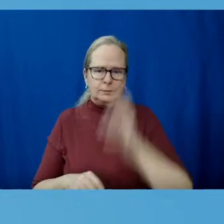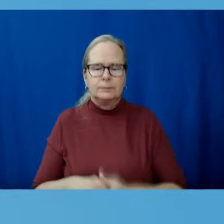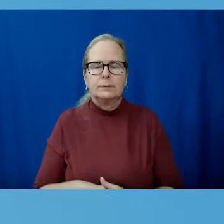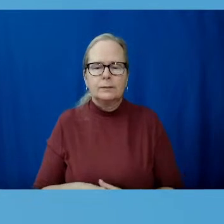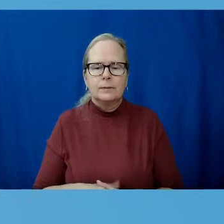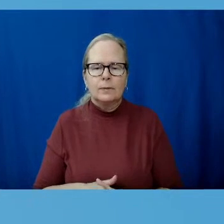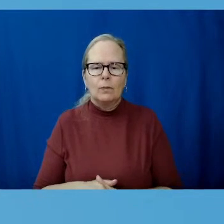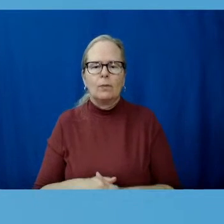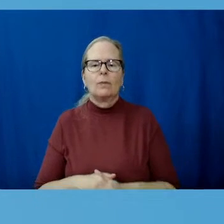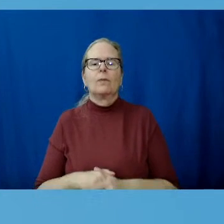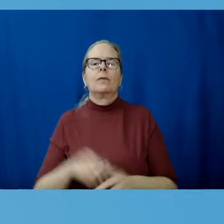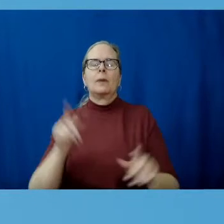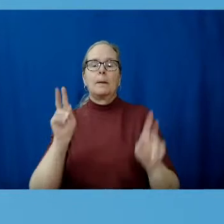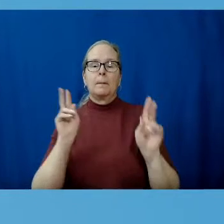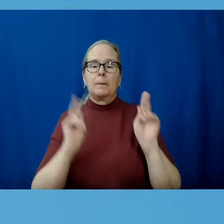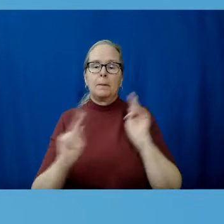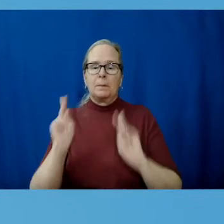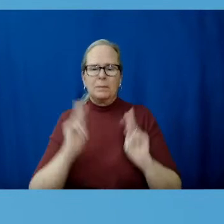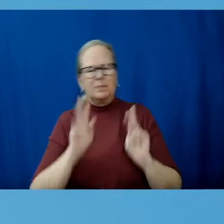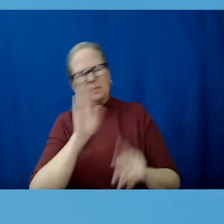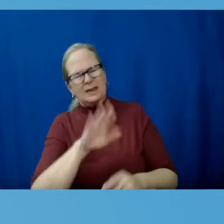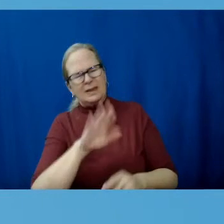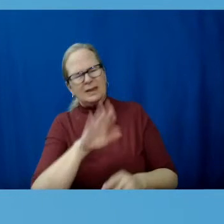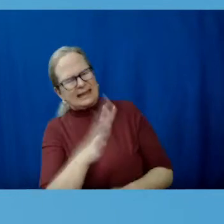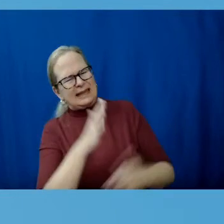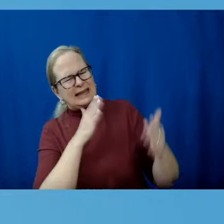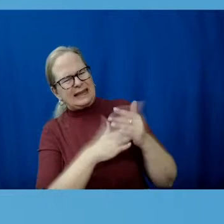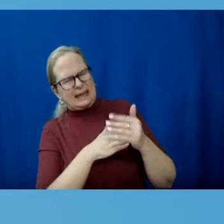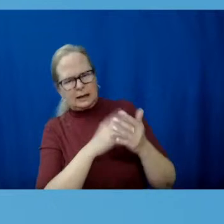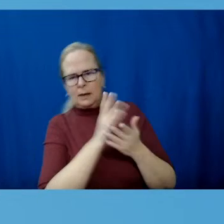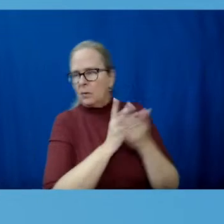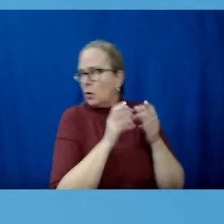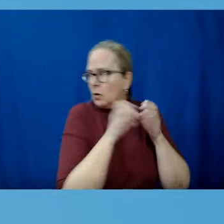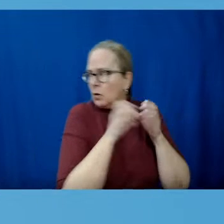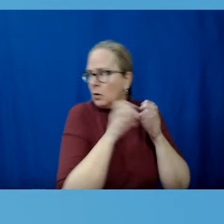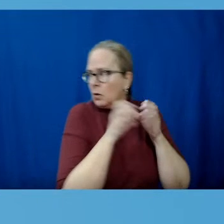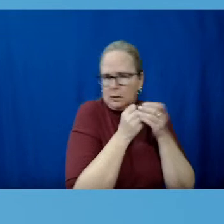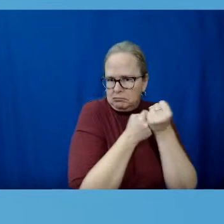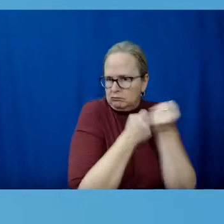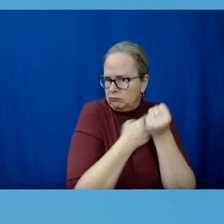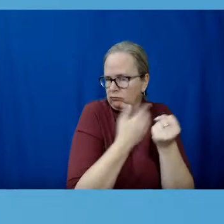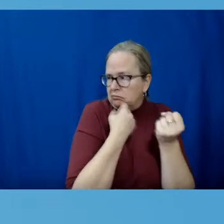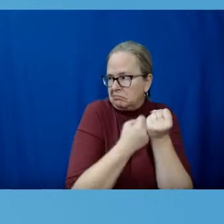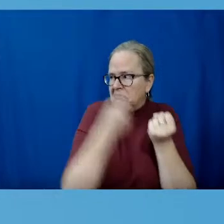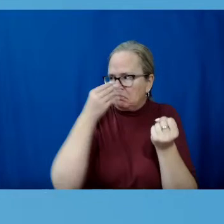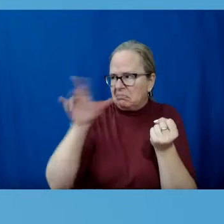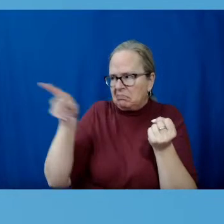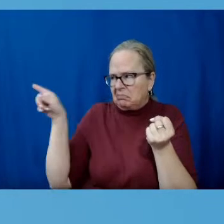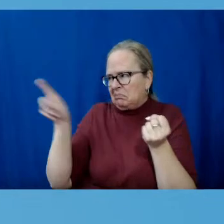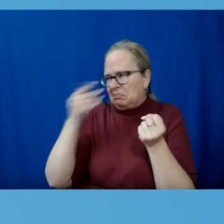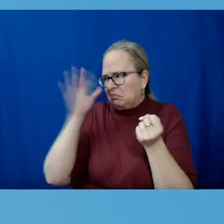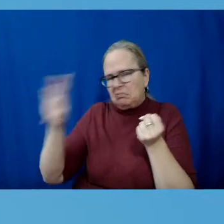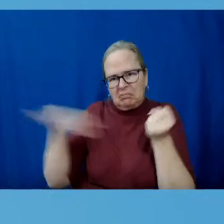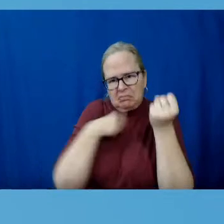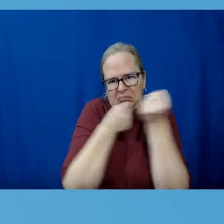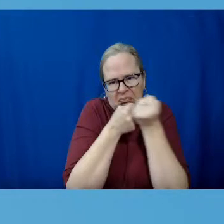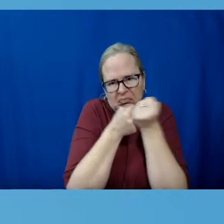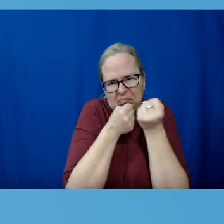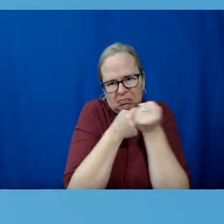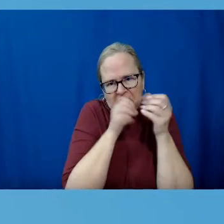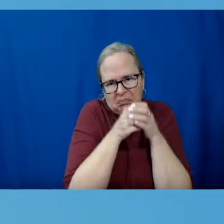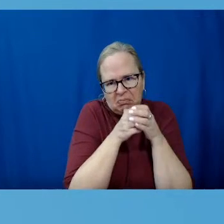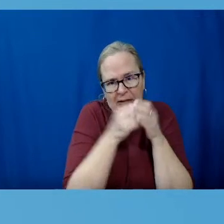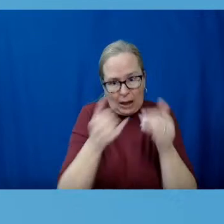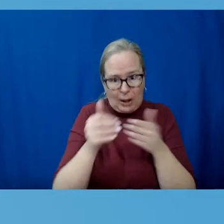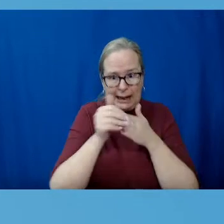he was to survive a leadership review, I think he will, it's still going to be one person, one vote inside that hall. It does not mean that